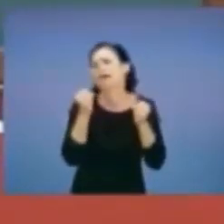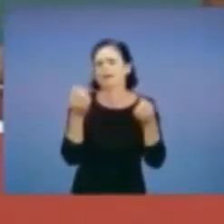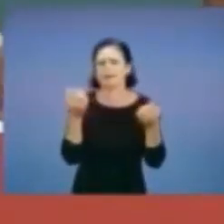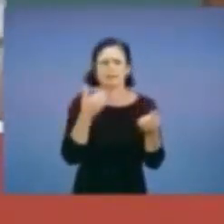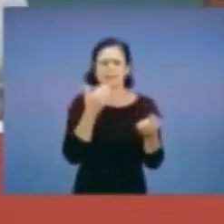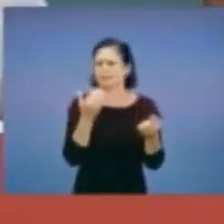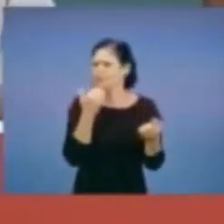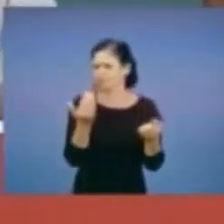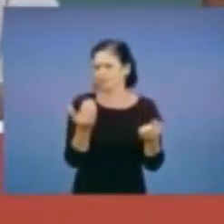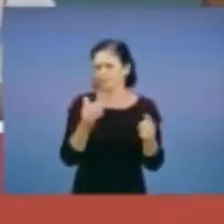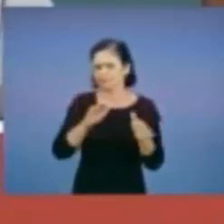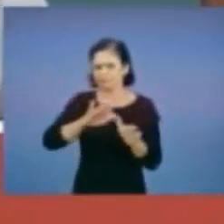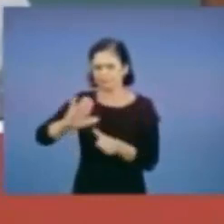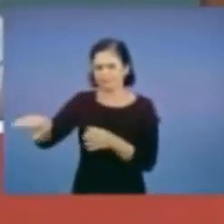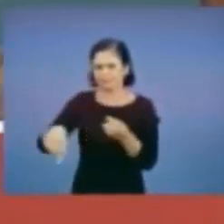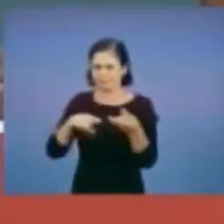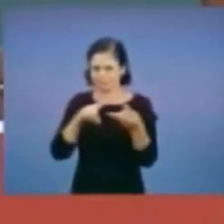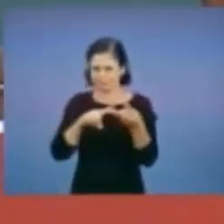so let's go.